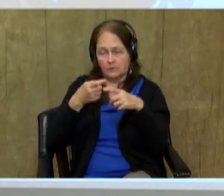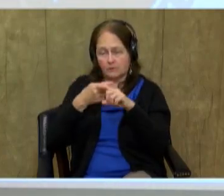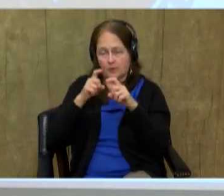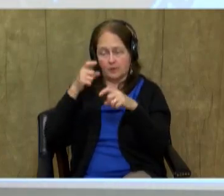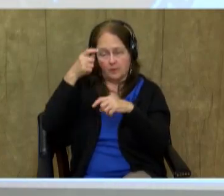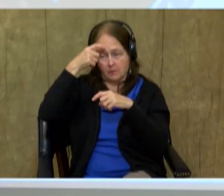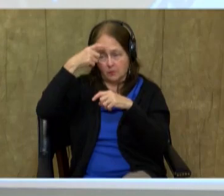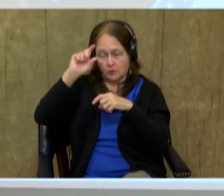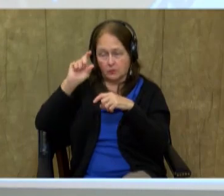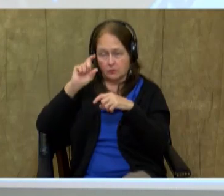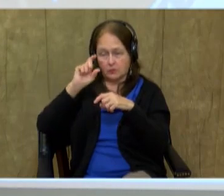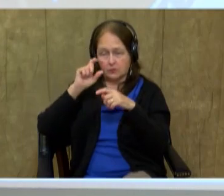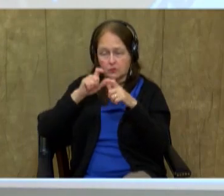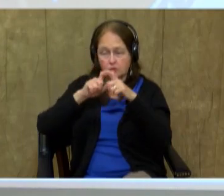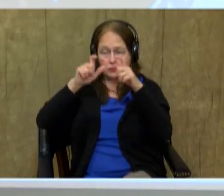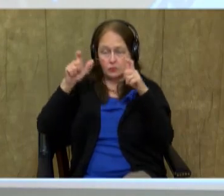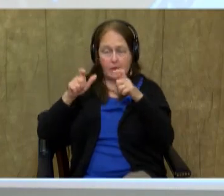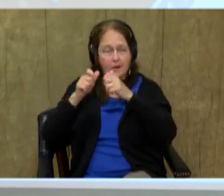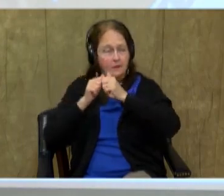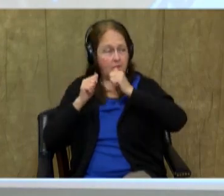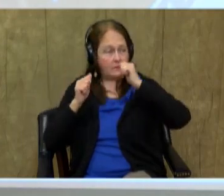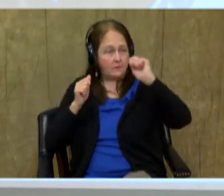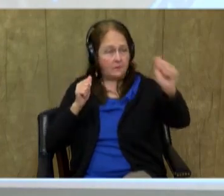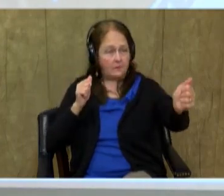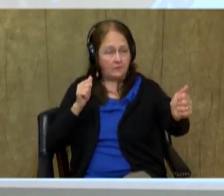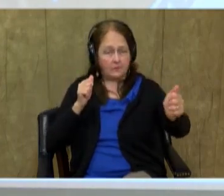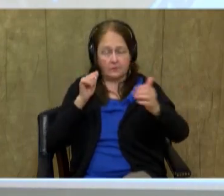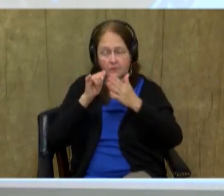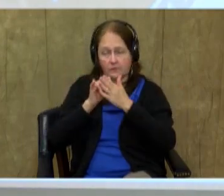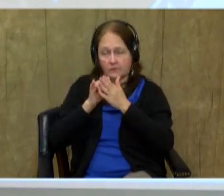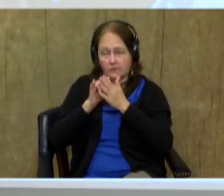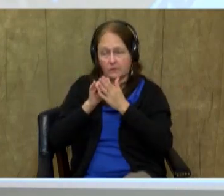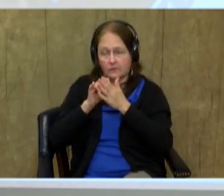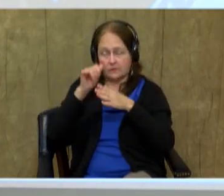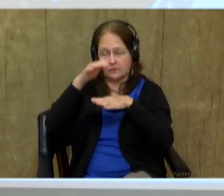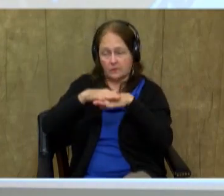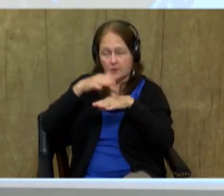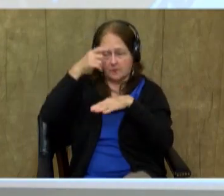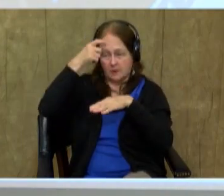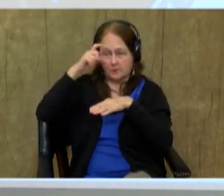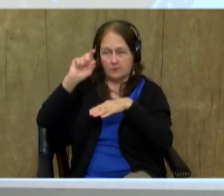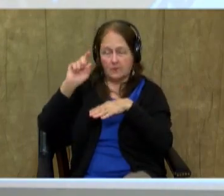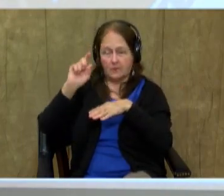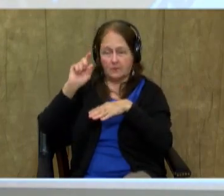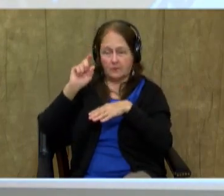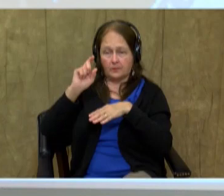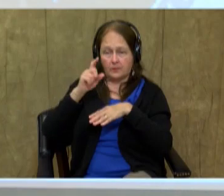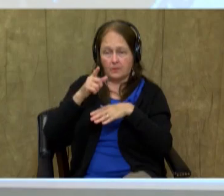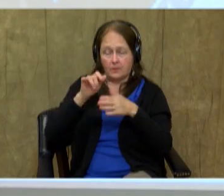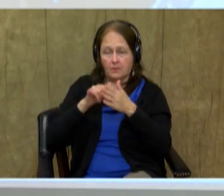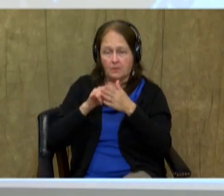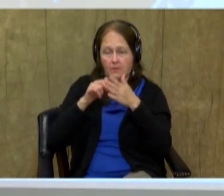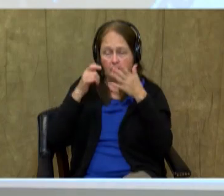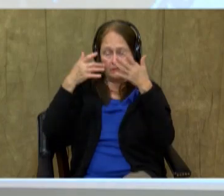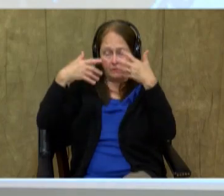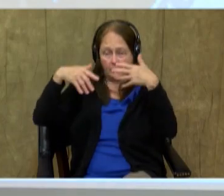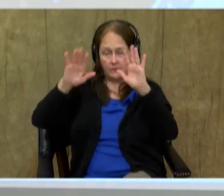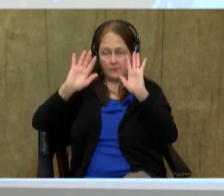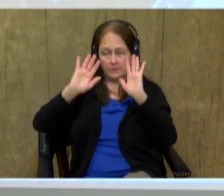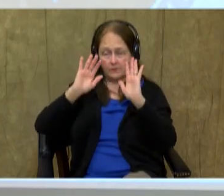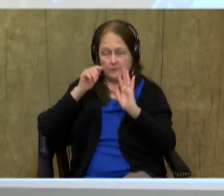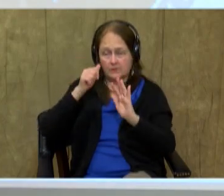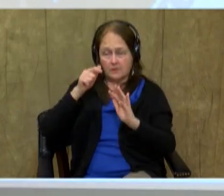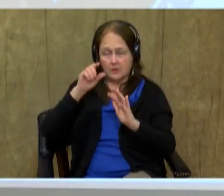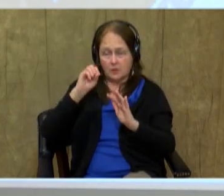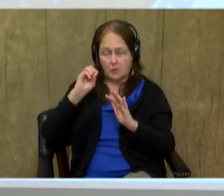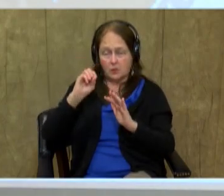this mission traveled the greatest distance. It covered the greatest distance on the moon. So that was the final Apollo mission